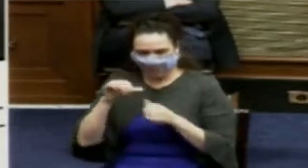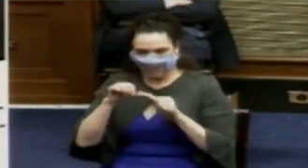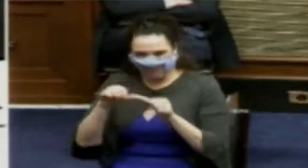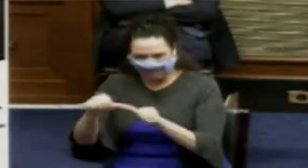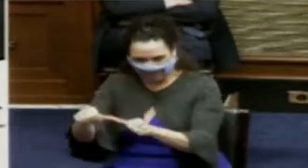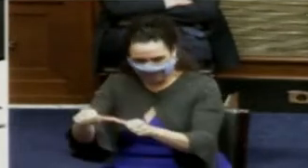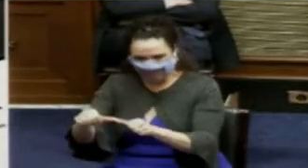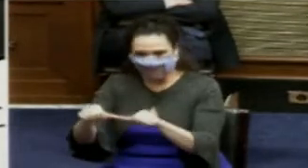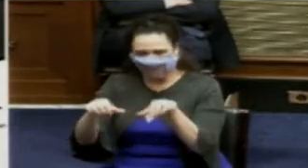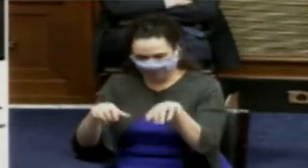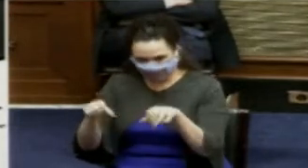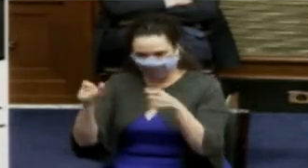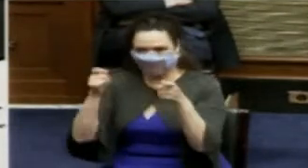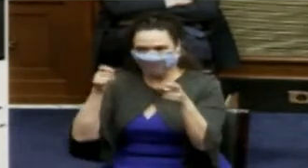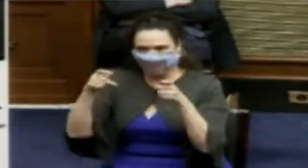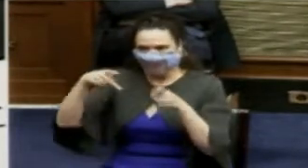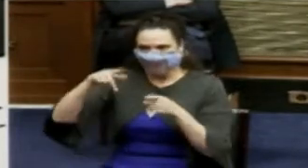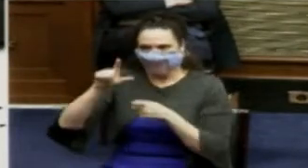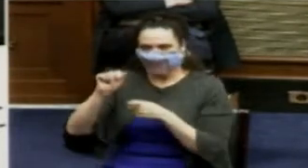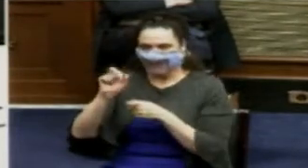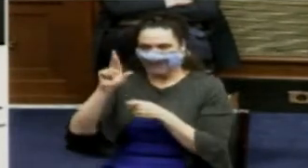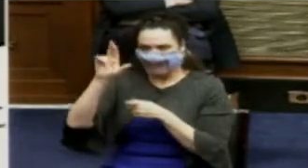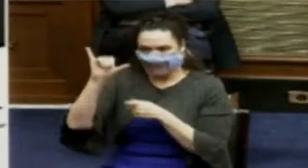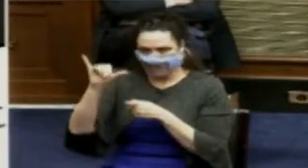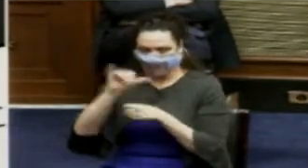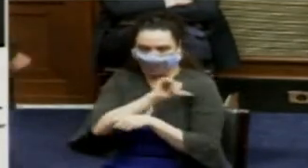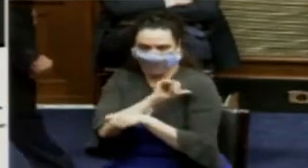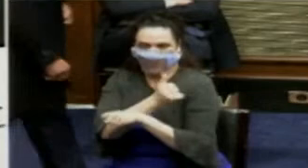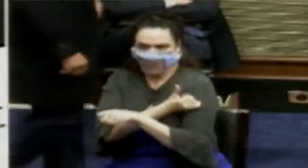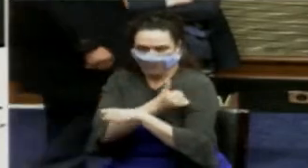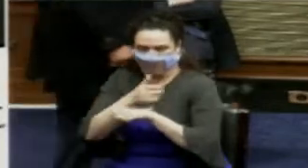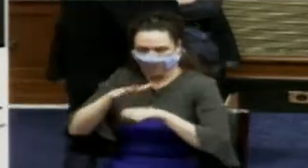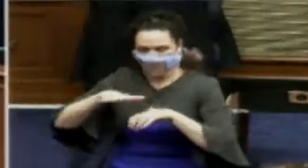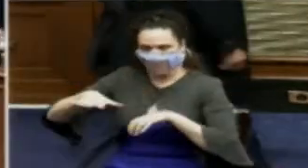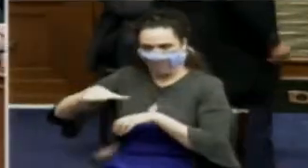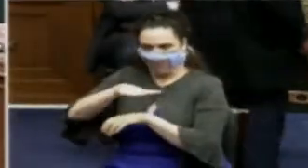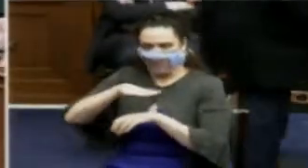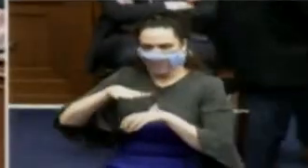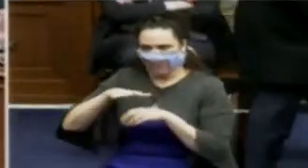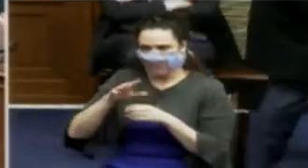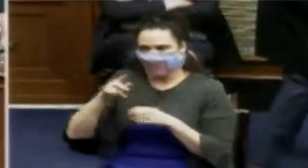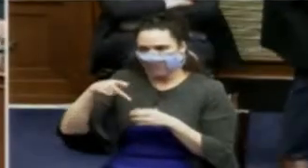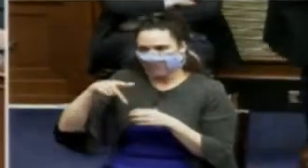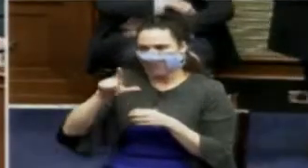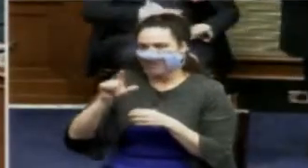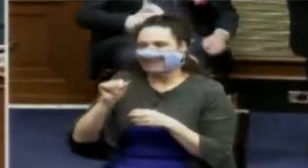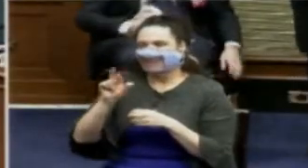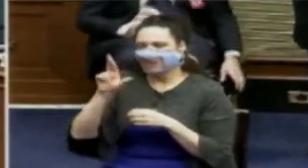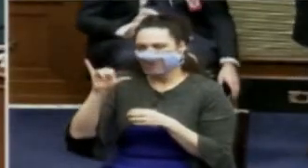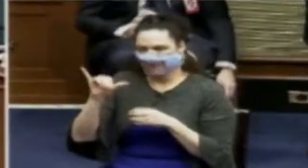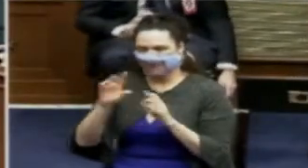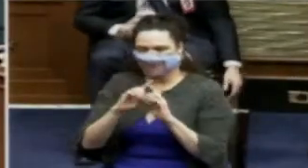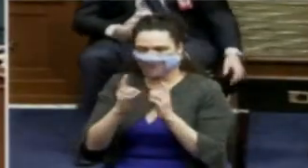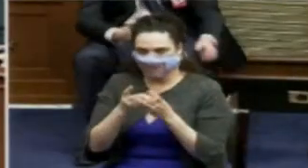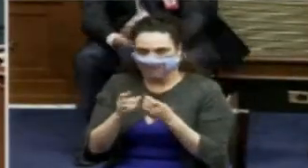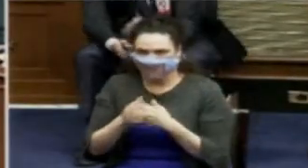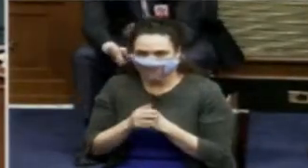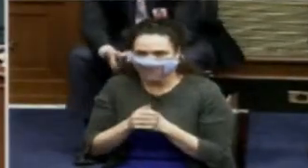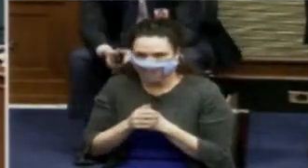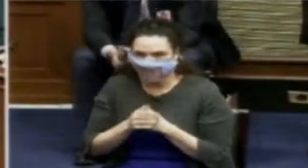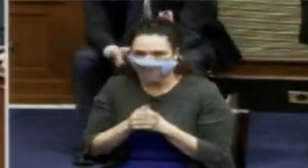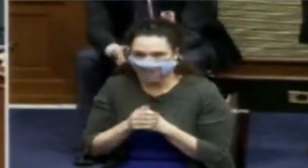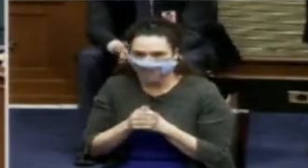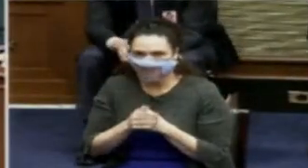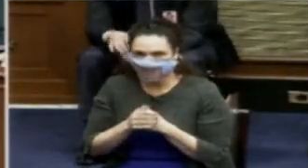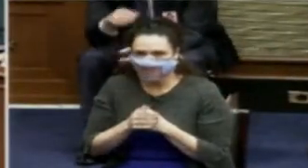over the federal district. Thank you very much. The gentlelady yields back. The gentleman from South